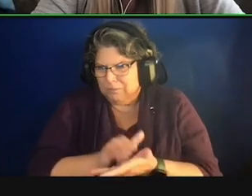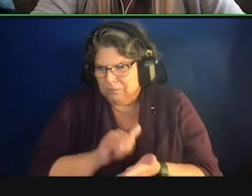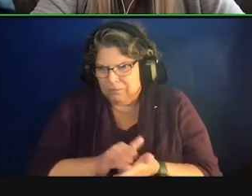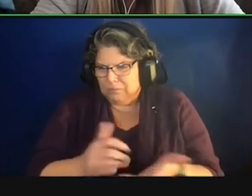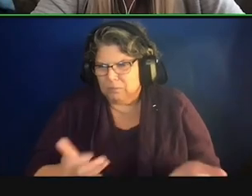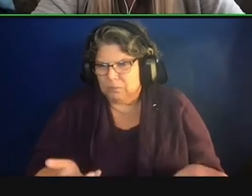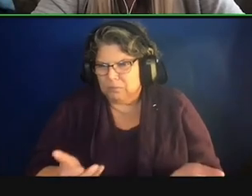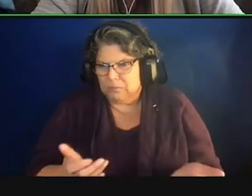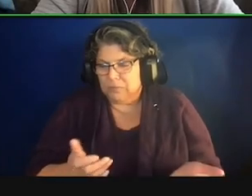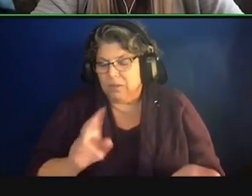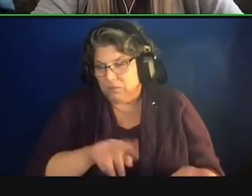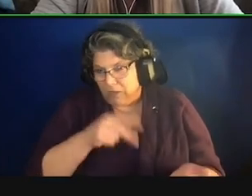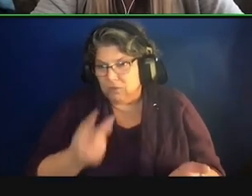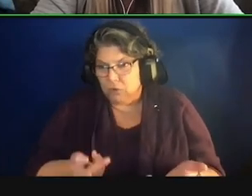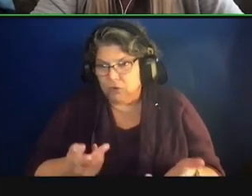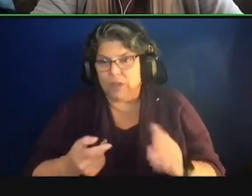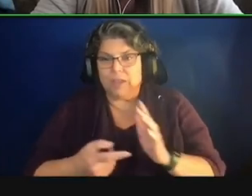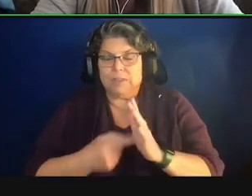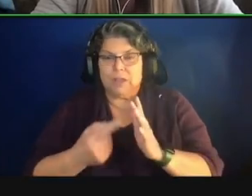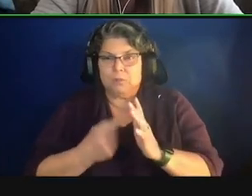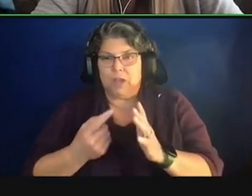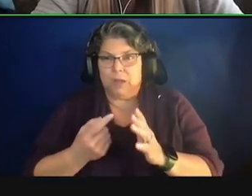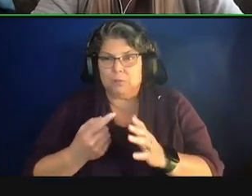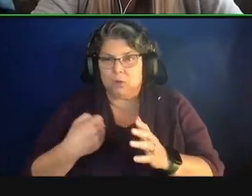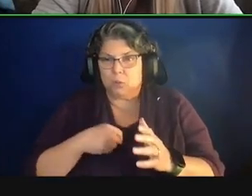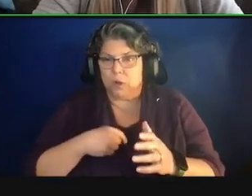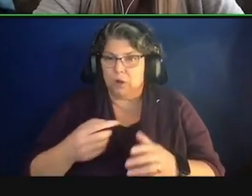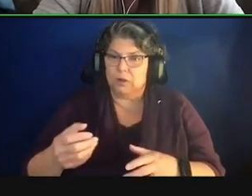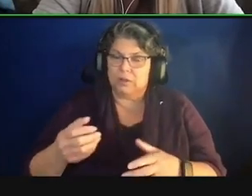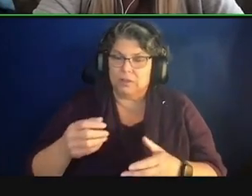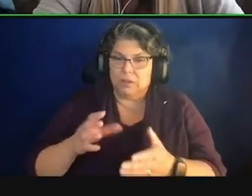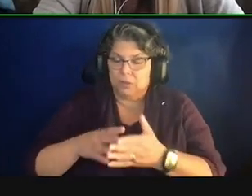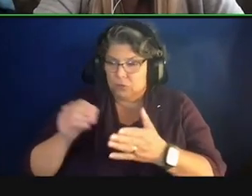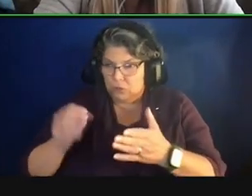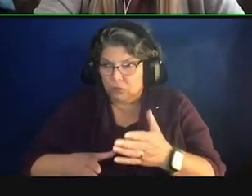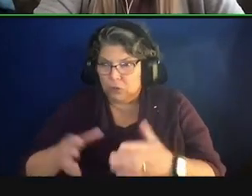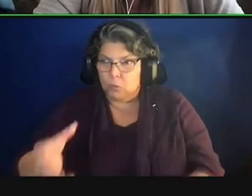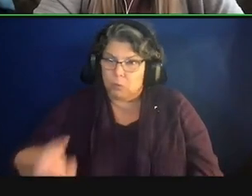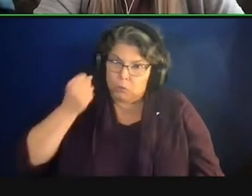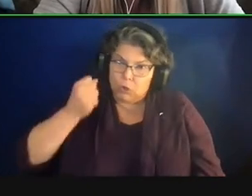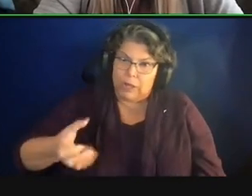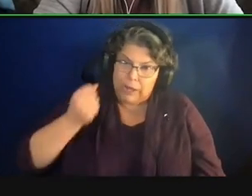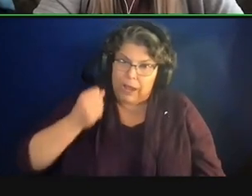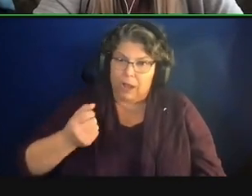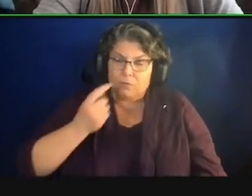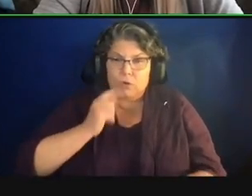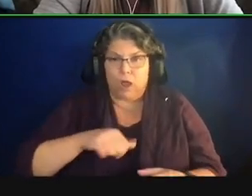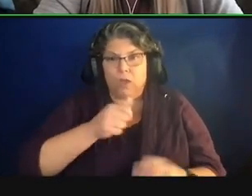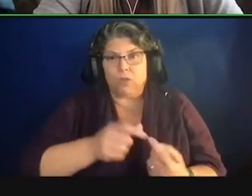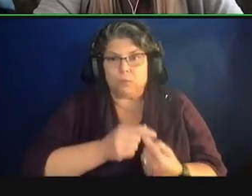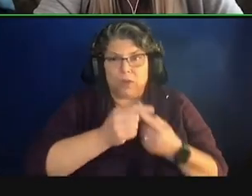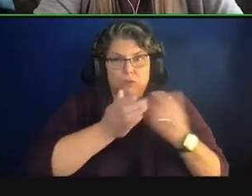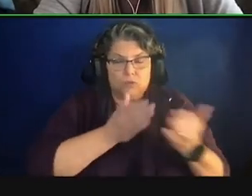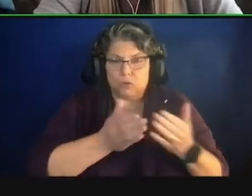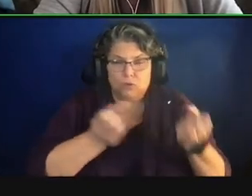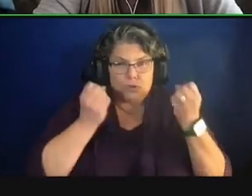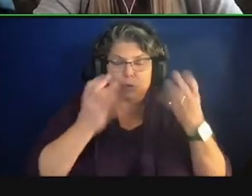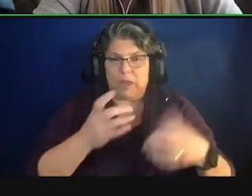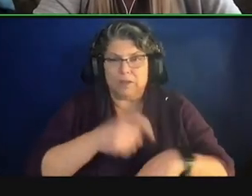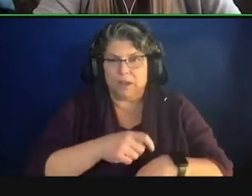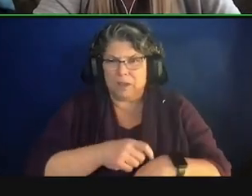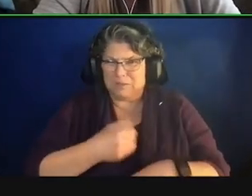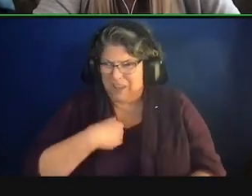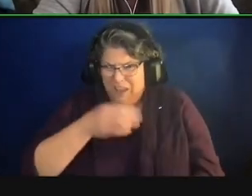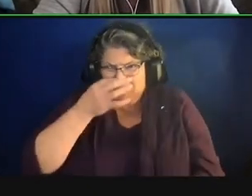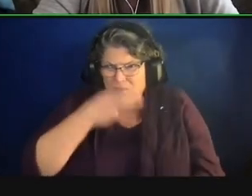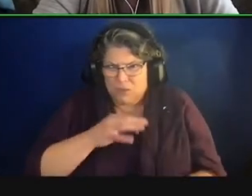And vice versa. Sometimes we're pulling kids out of their environment too much. They have only a few goals and